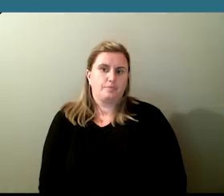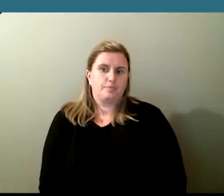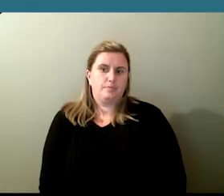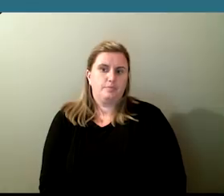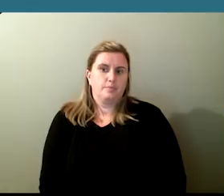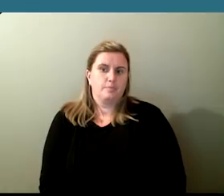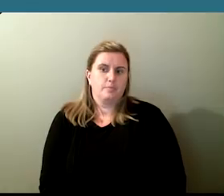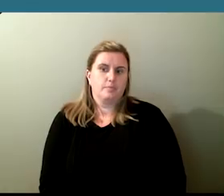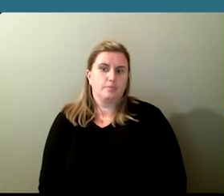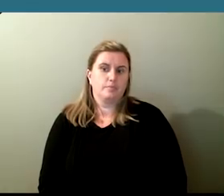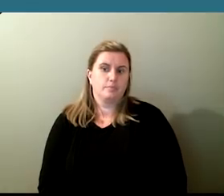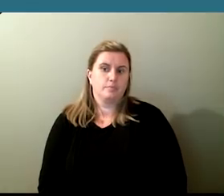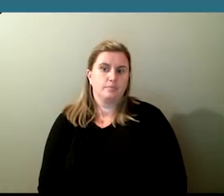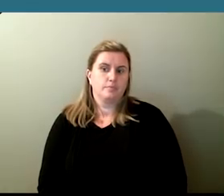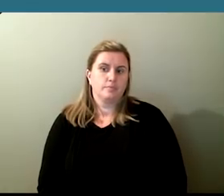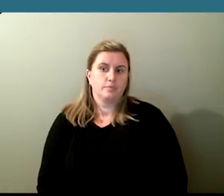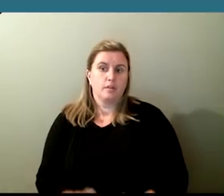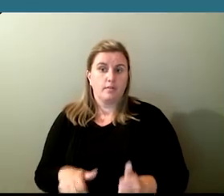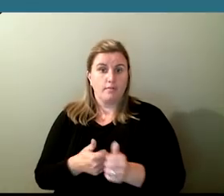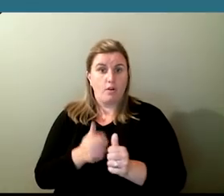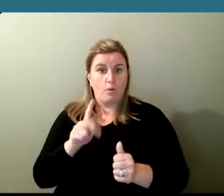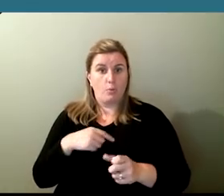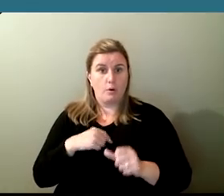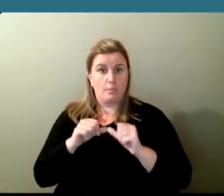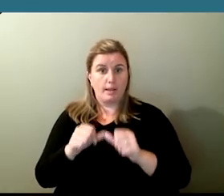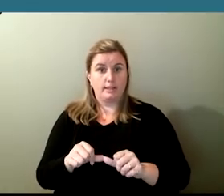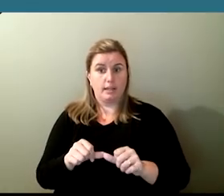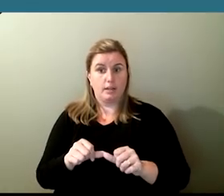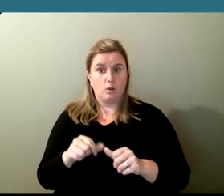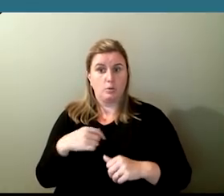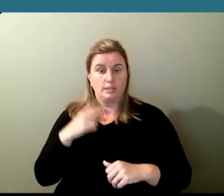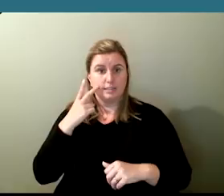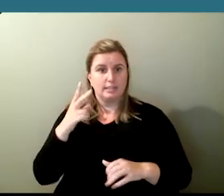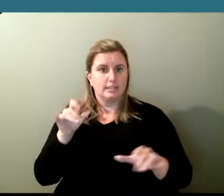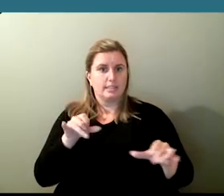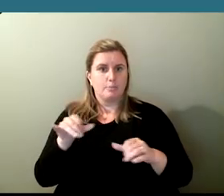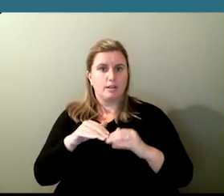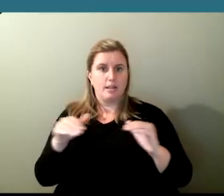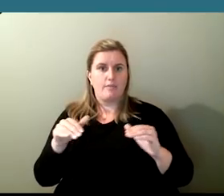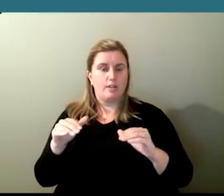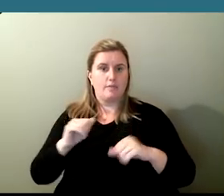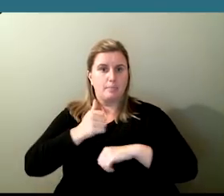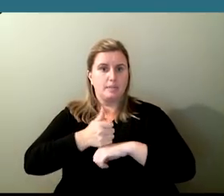Over follow-up, again, we are maintaining, or what we are seeing is similar levels of implementation,